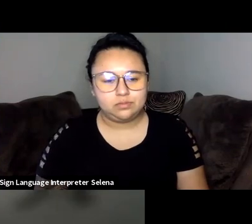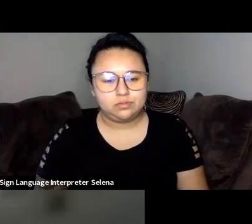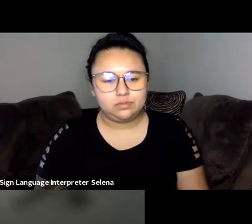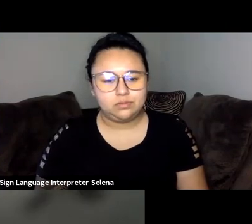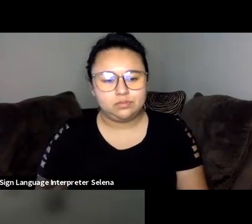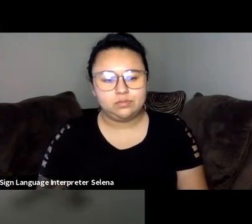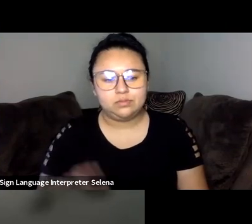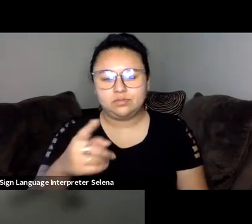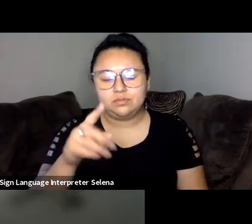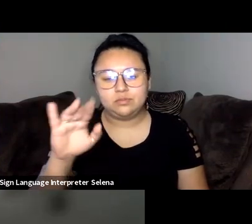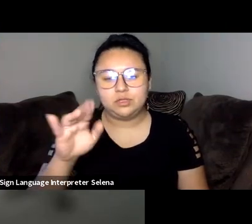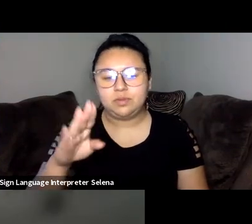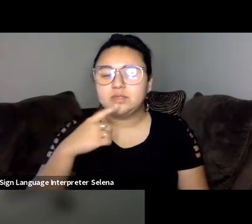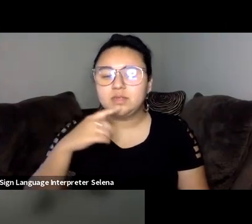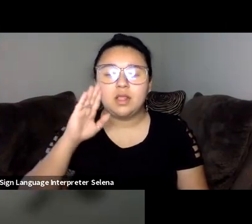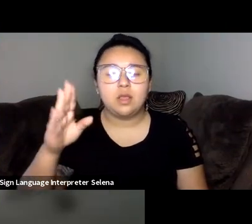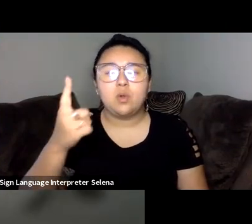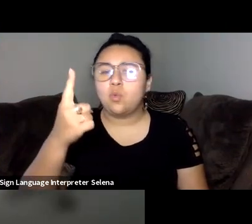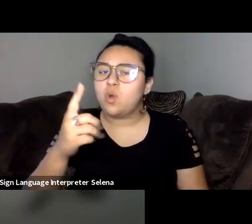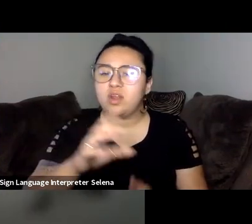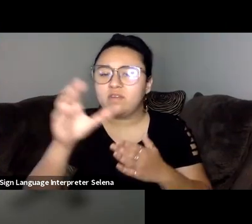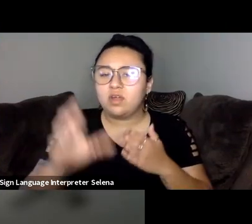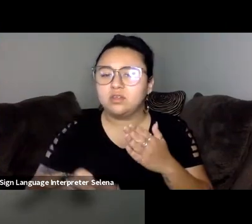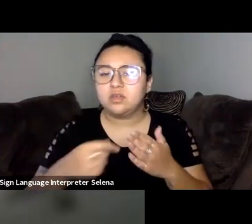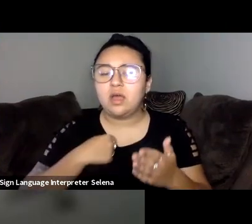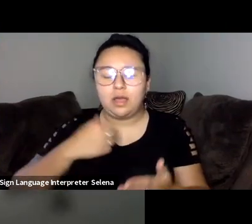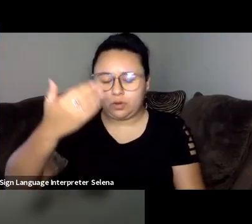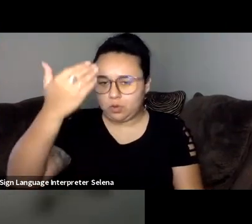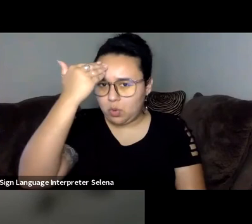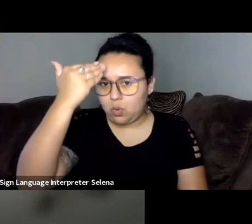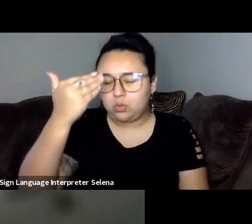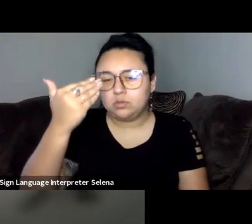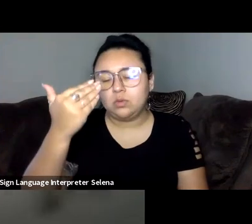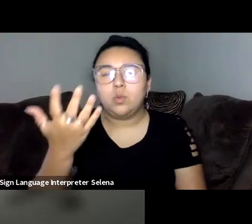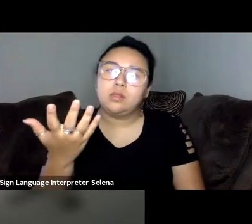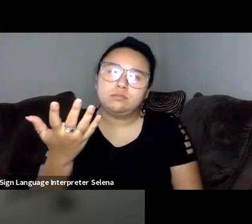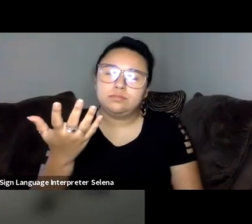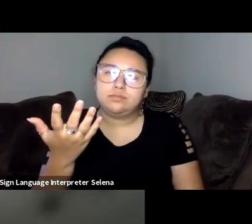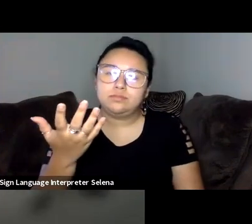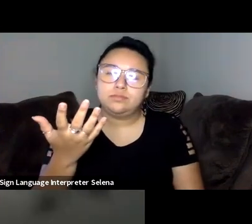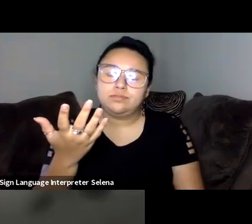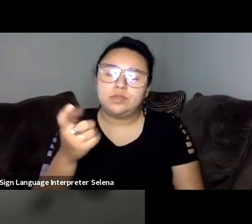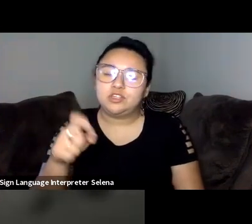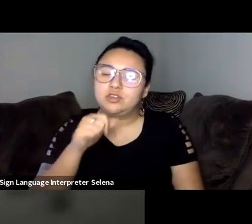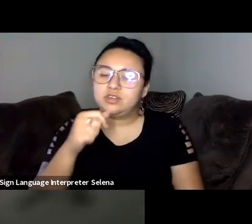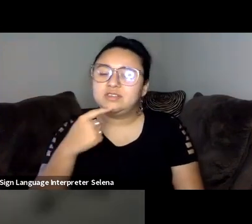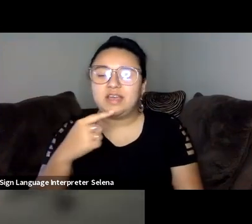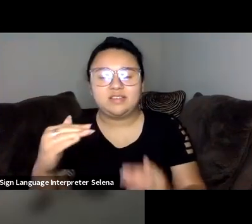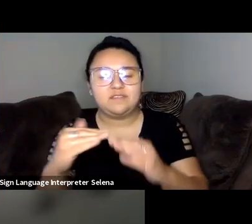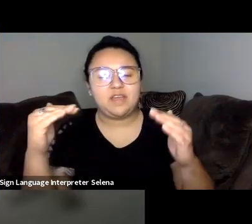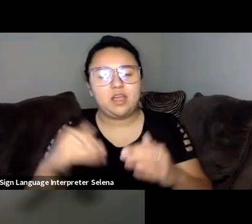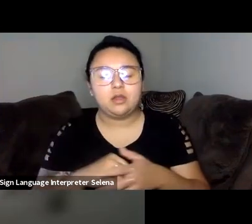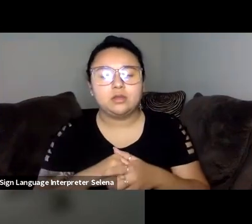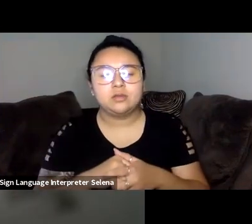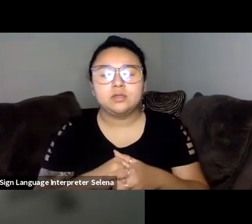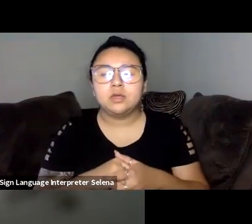Now look, one of the consequences that I don't know, I shouldn't say this, unfair of me. I suspect you